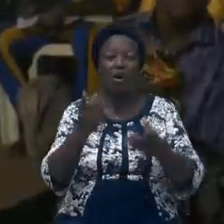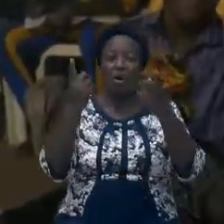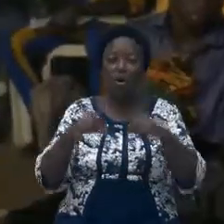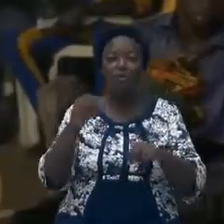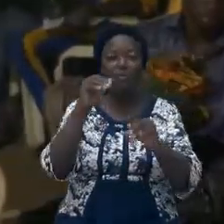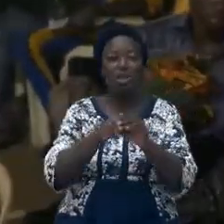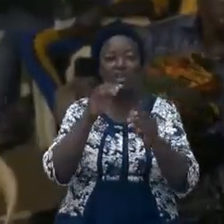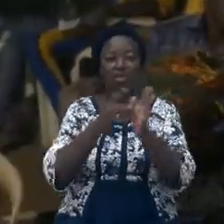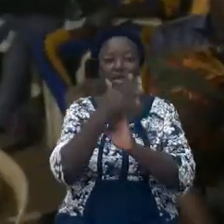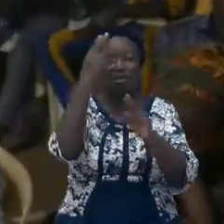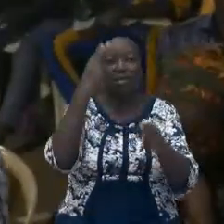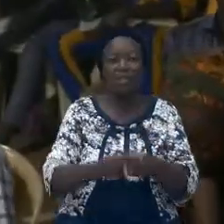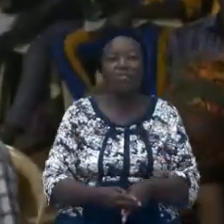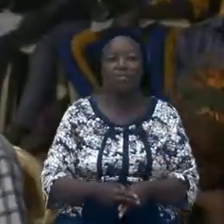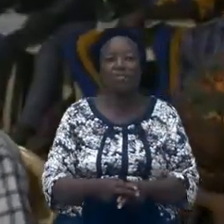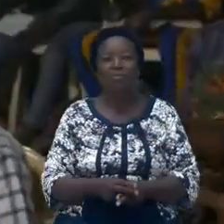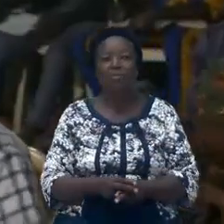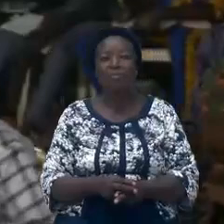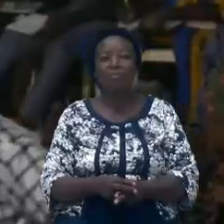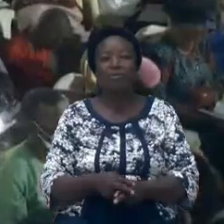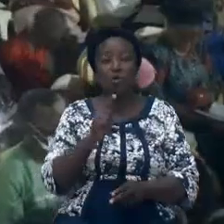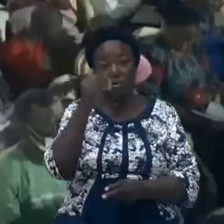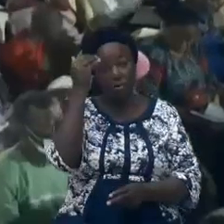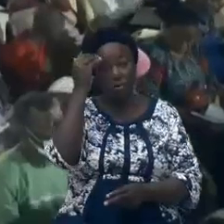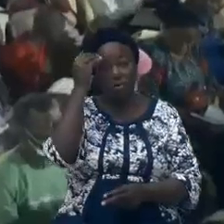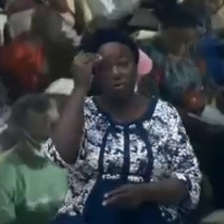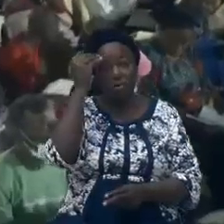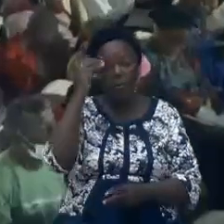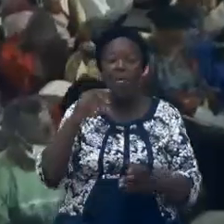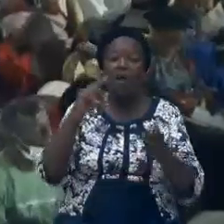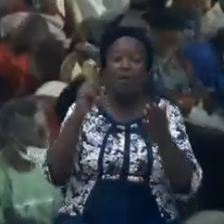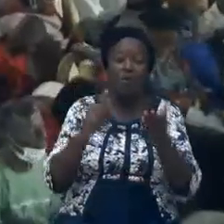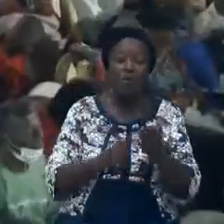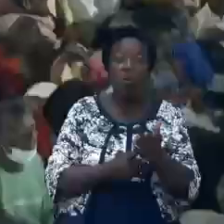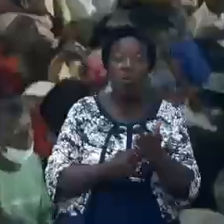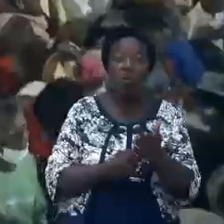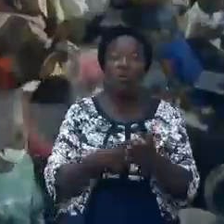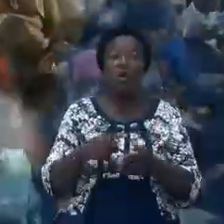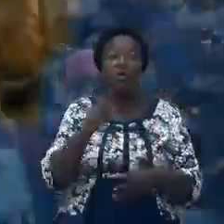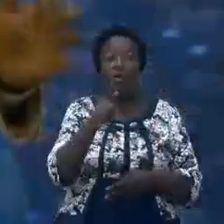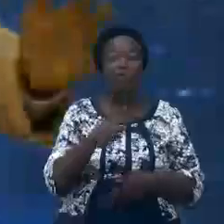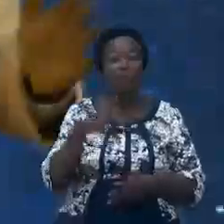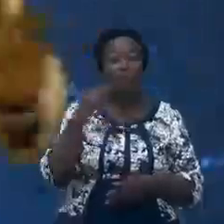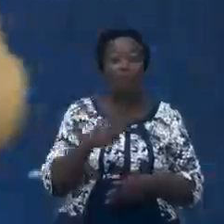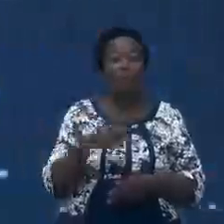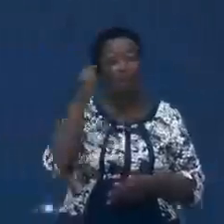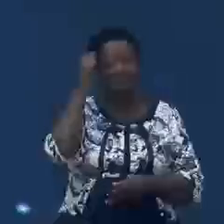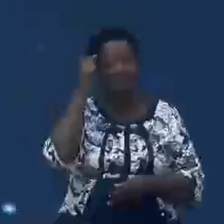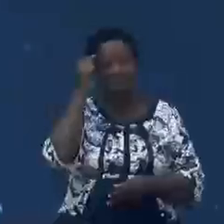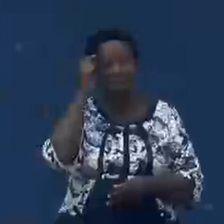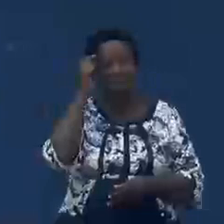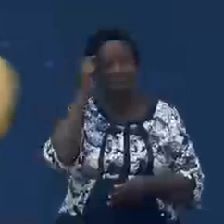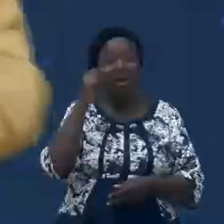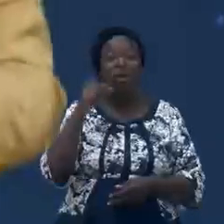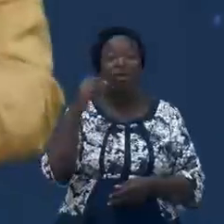new personality will come in Jesus' name. You know, what separates us